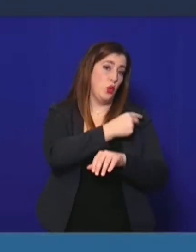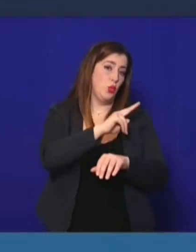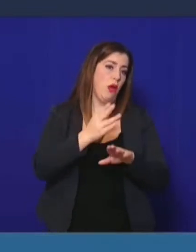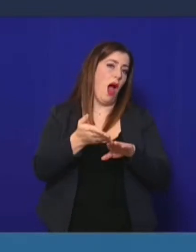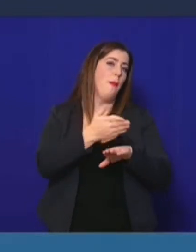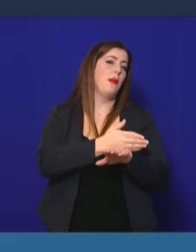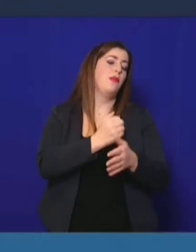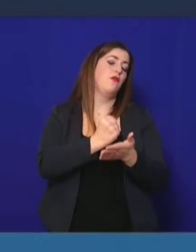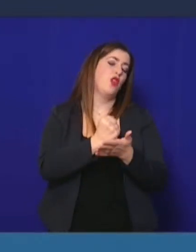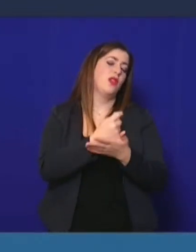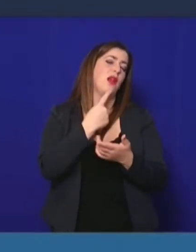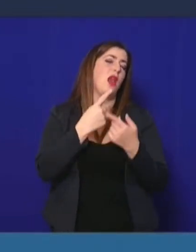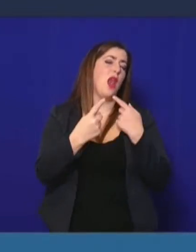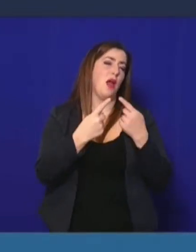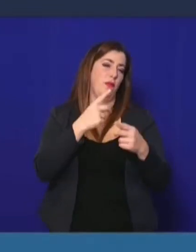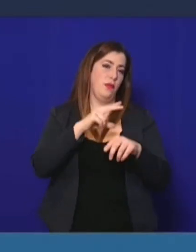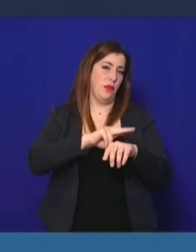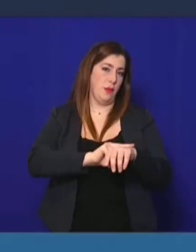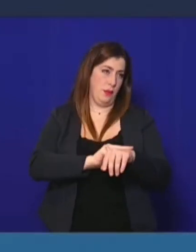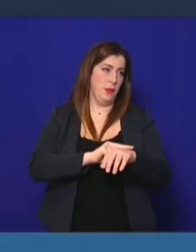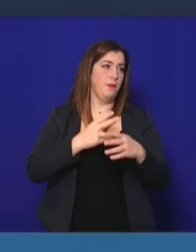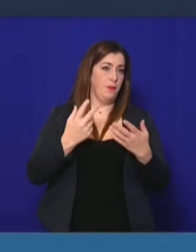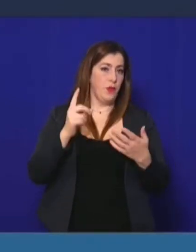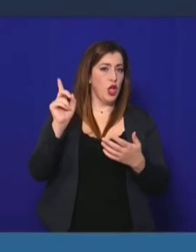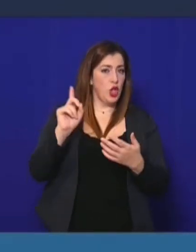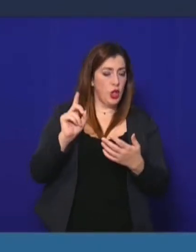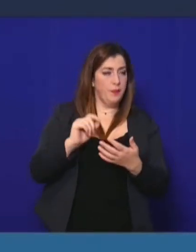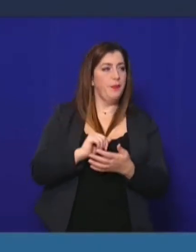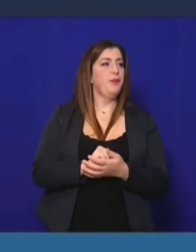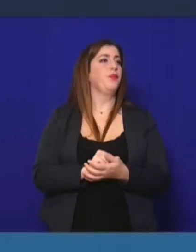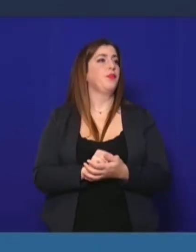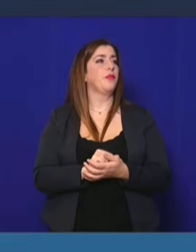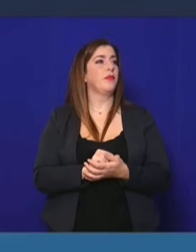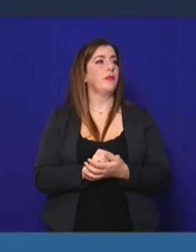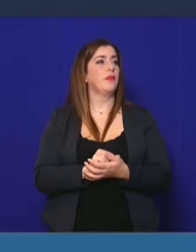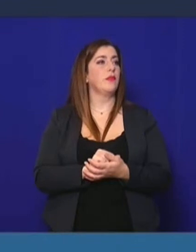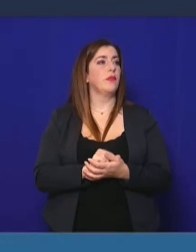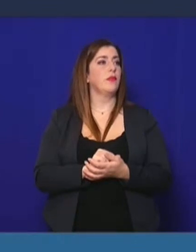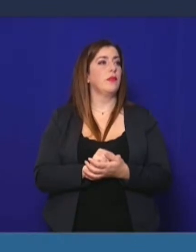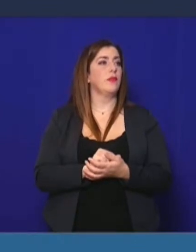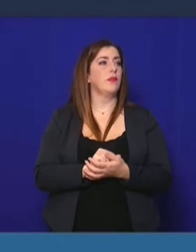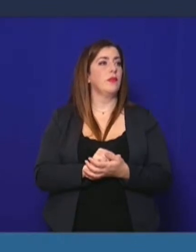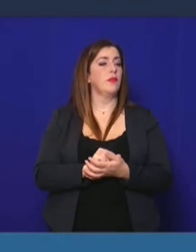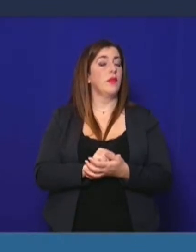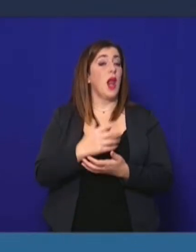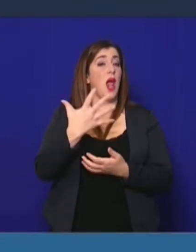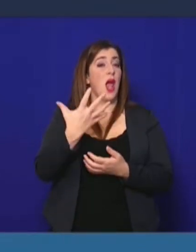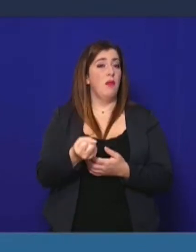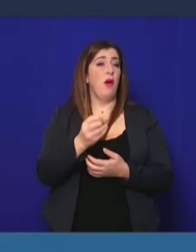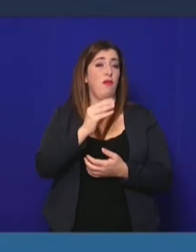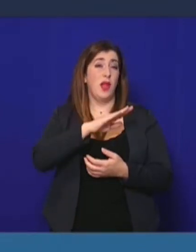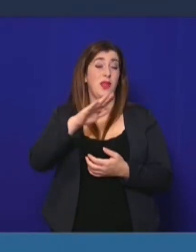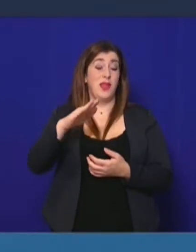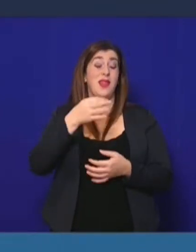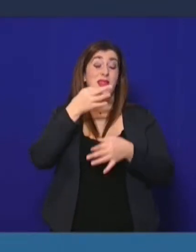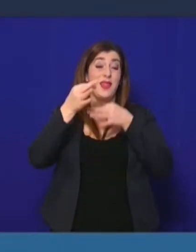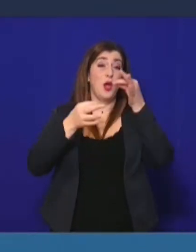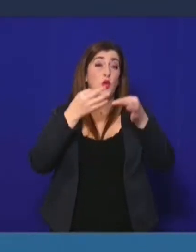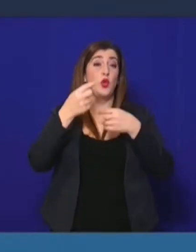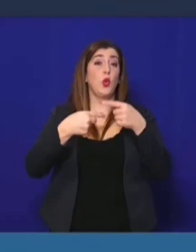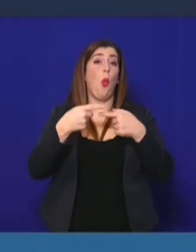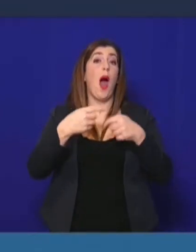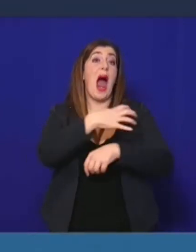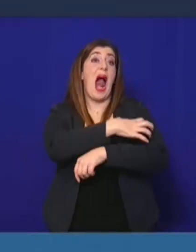huma ikun jistgħu jieħdu din it-tilqima. Fakkarkom fuq ħafna jisaqsuna dwar l-allergic reactions għaliex